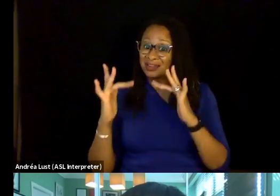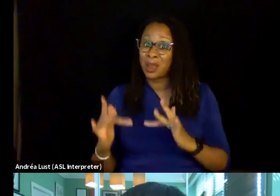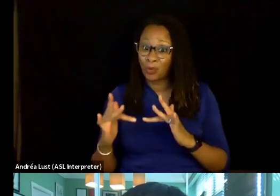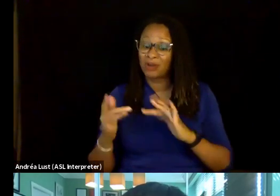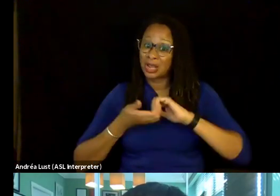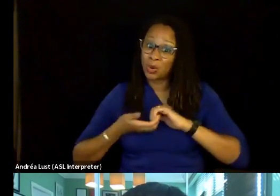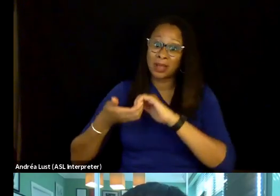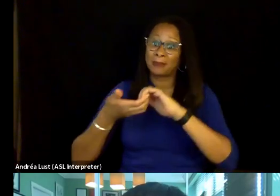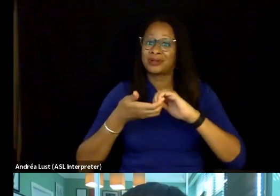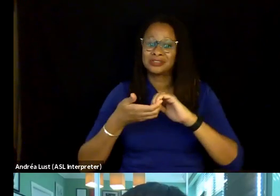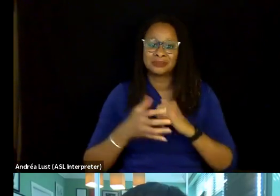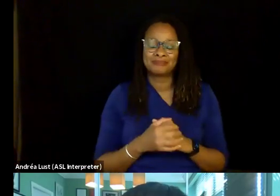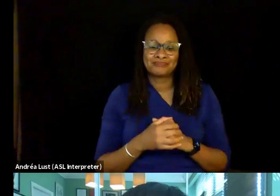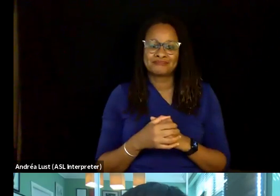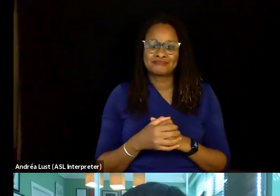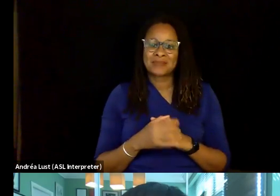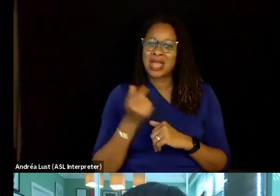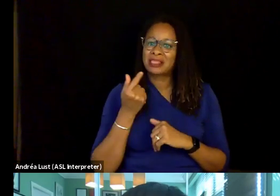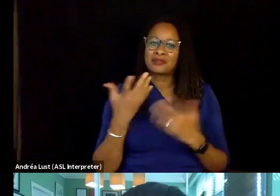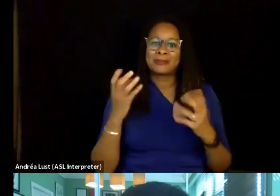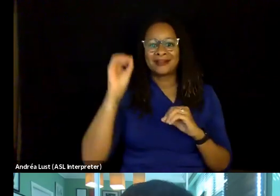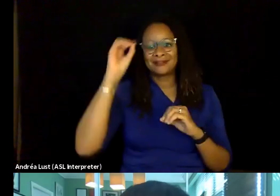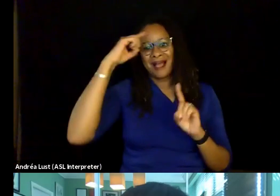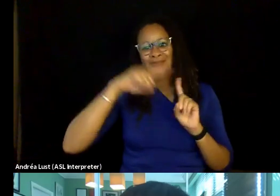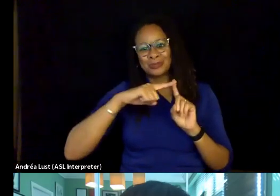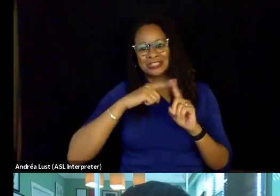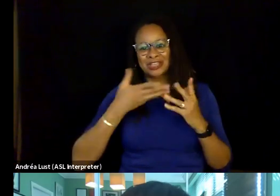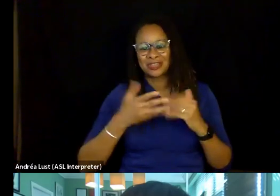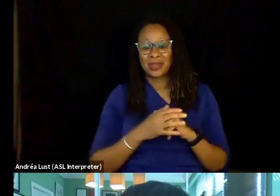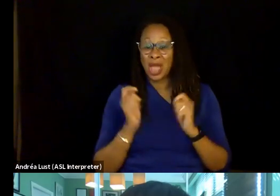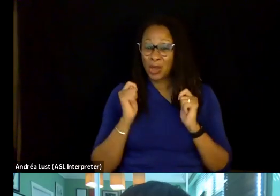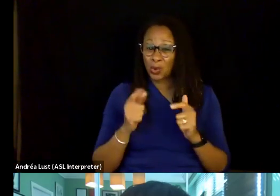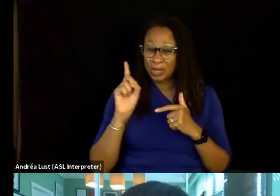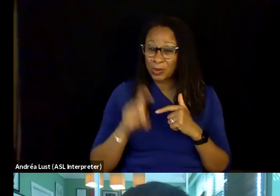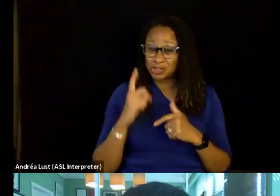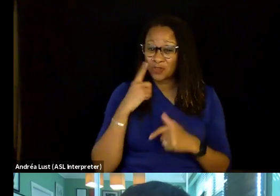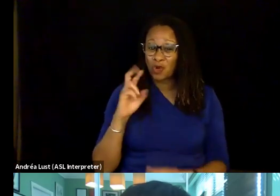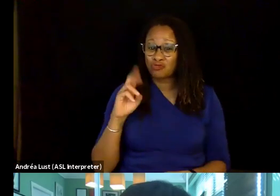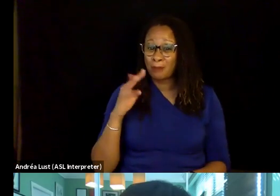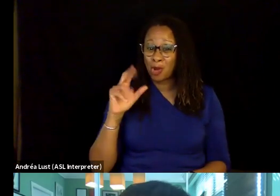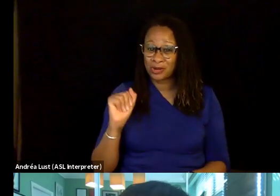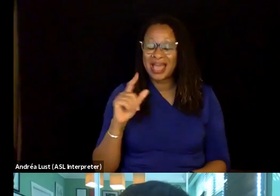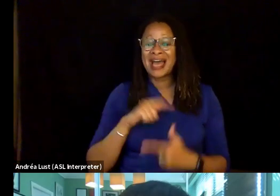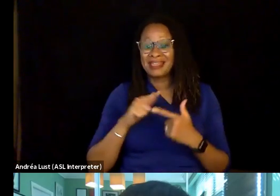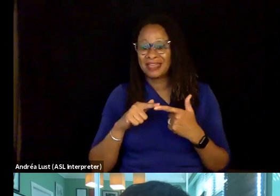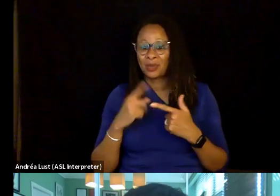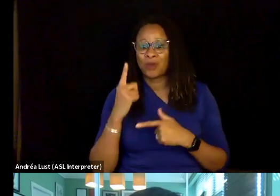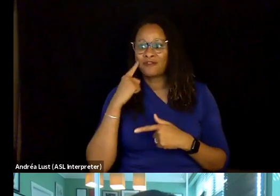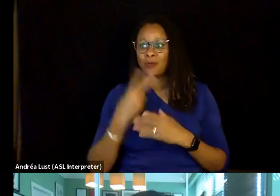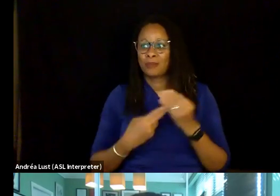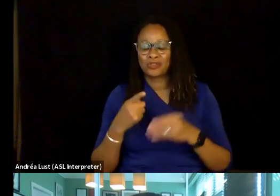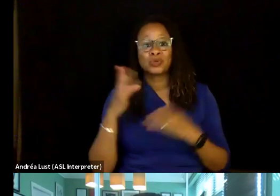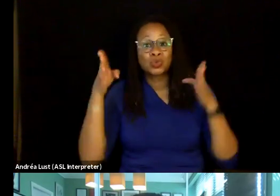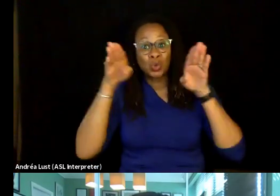that's a little bit of optimism there. I have a quick question for Ramona and then one for both of you to